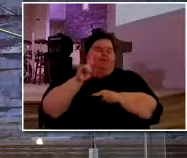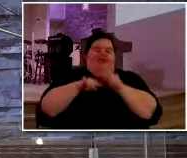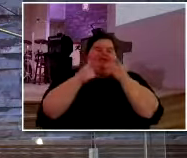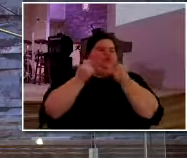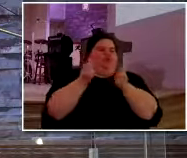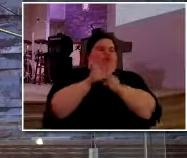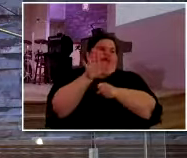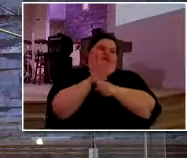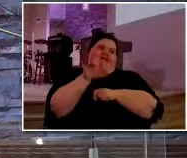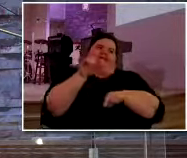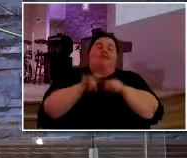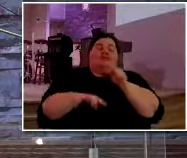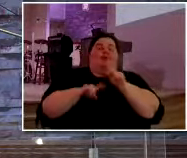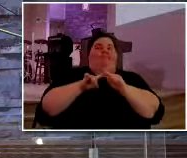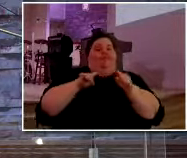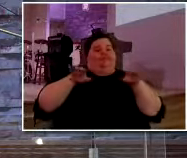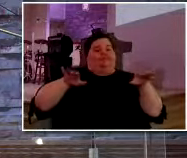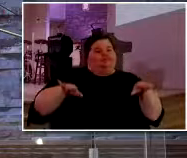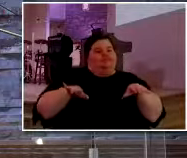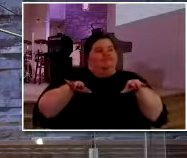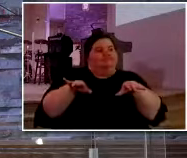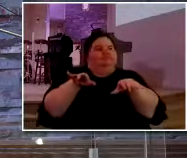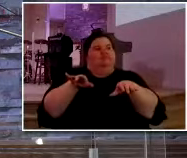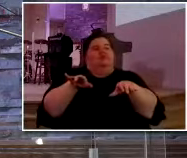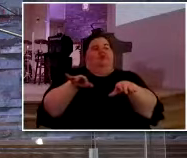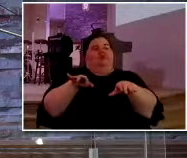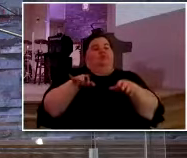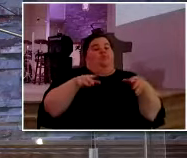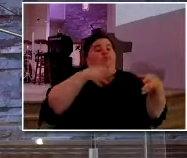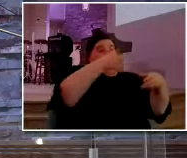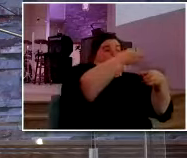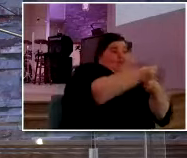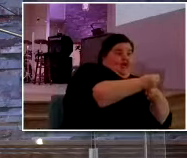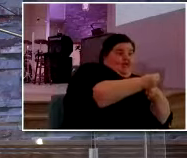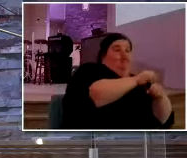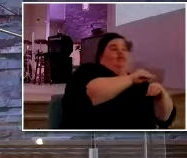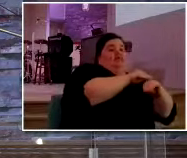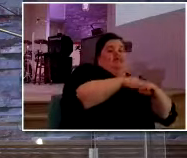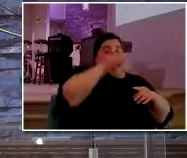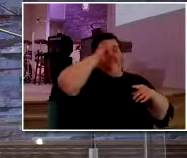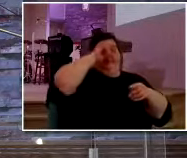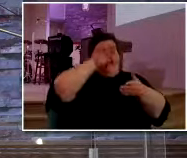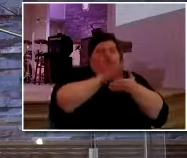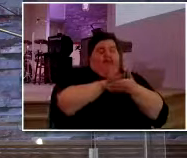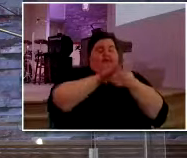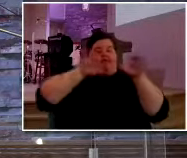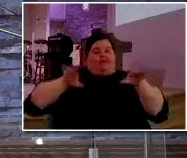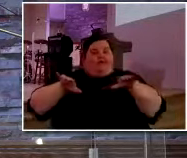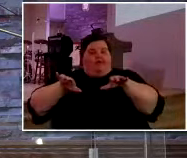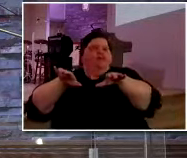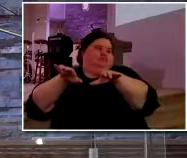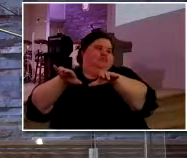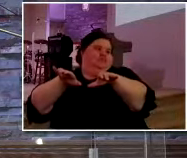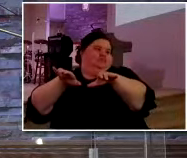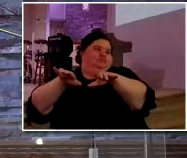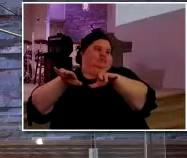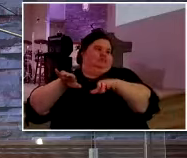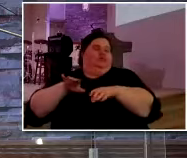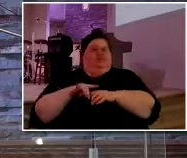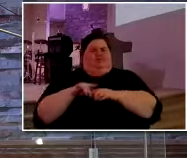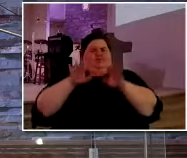acting on your faith that causes you to believe. It's a wonderful, wonderful